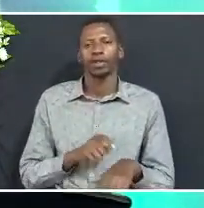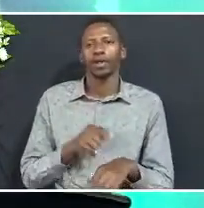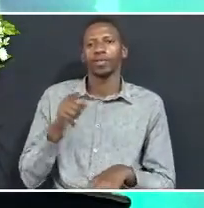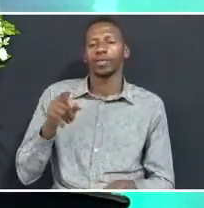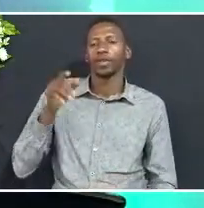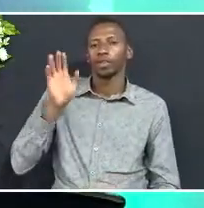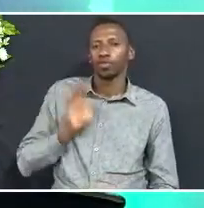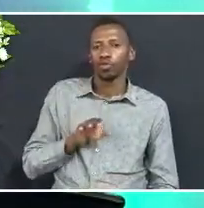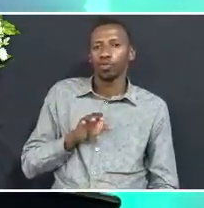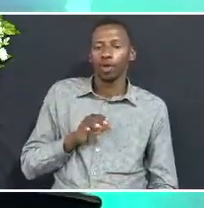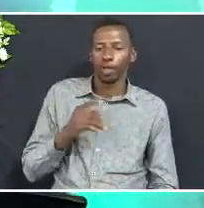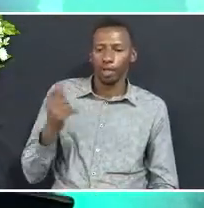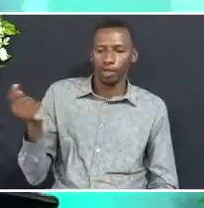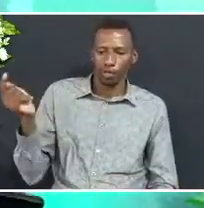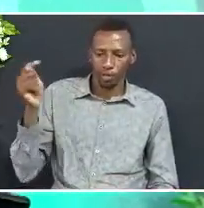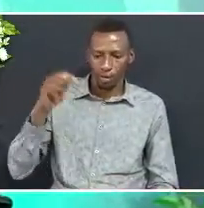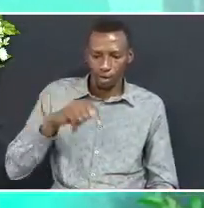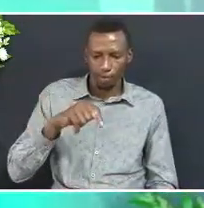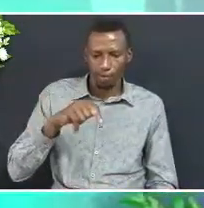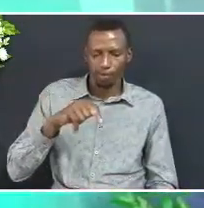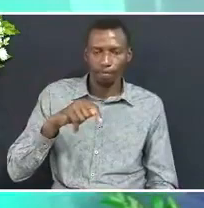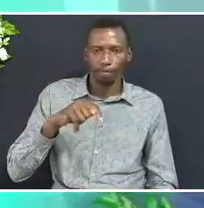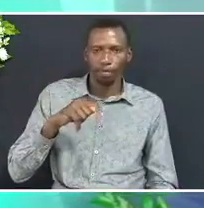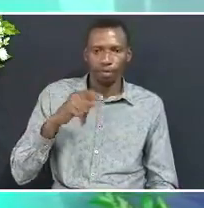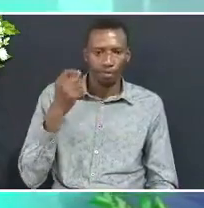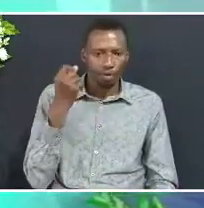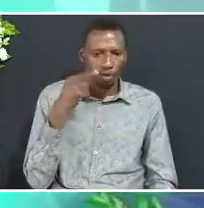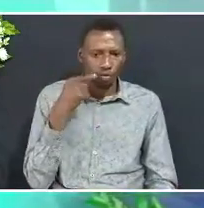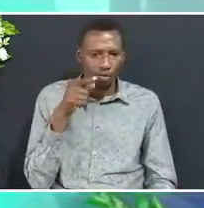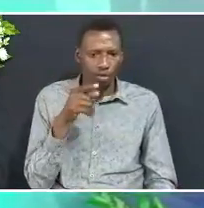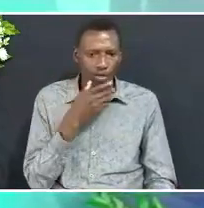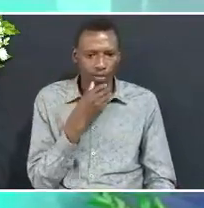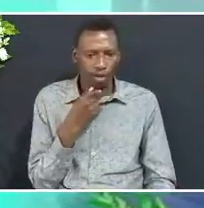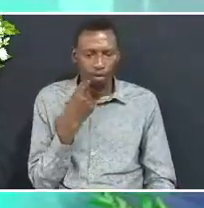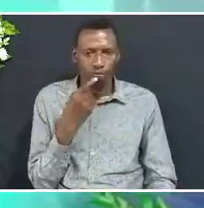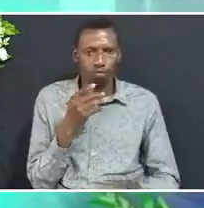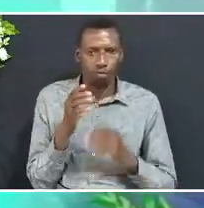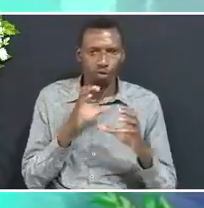coming to a realization of who is this man who was conversing with him,